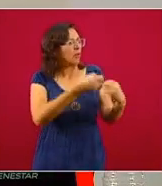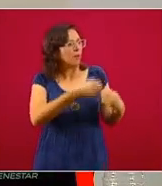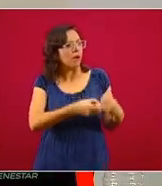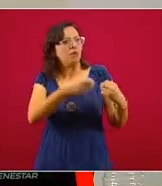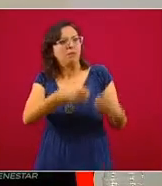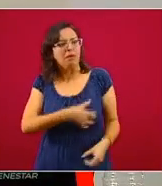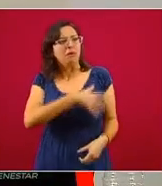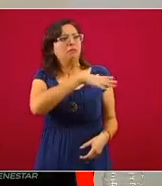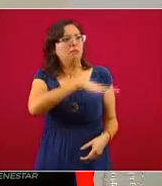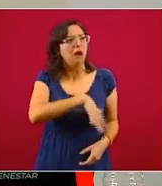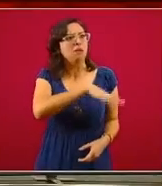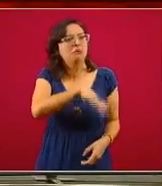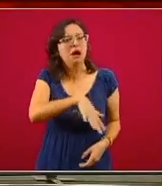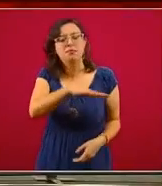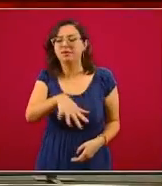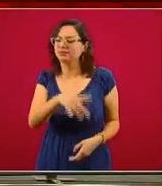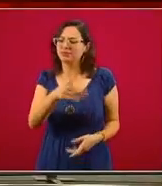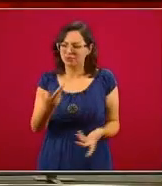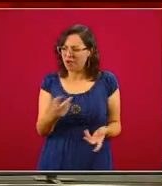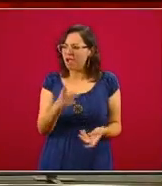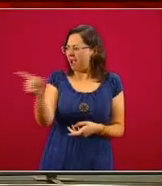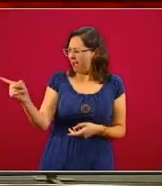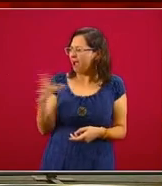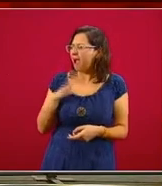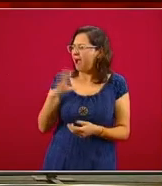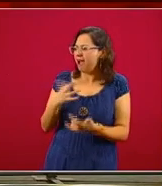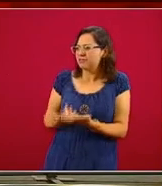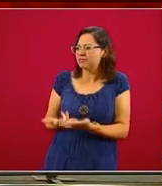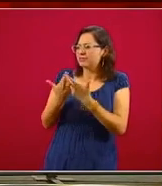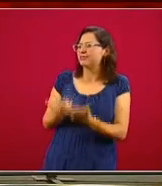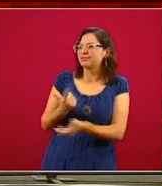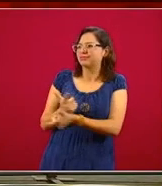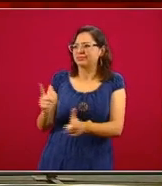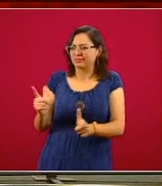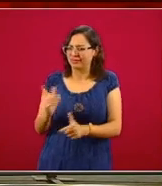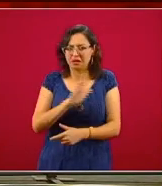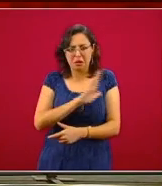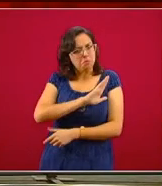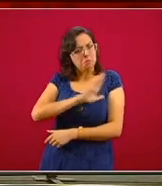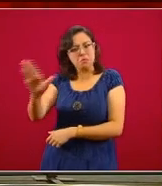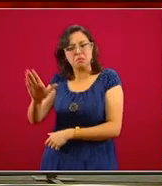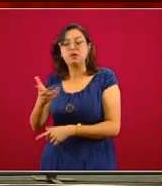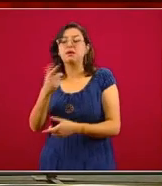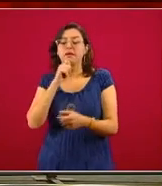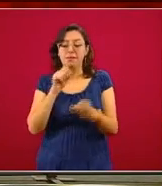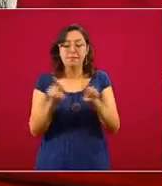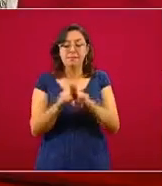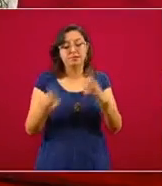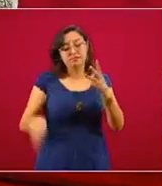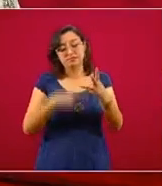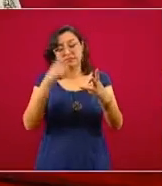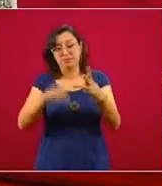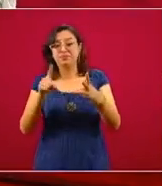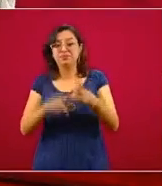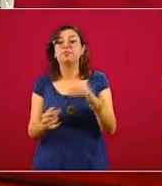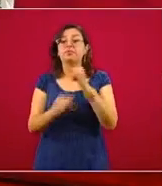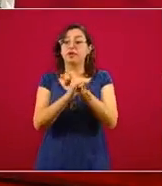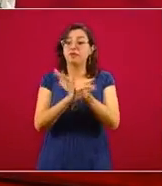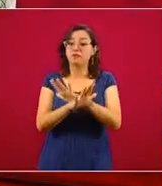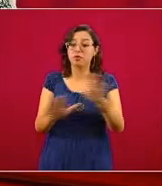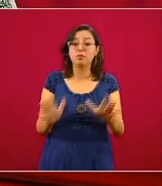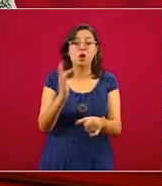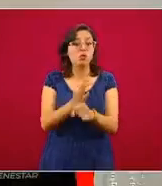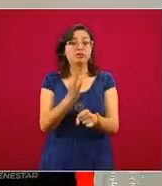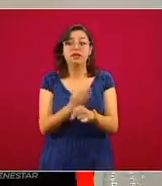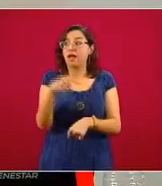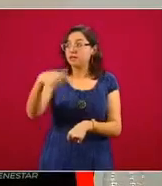for medical attention. And the other thing is that it be informed. That's something that exactly at this palace that we're